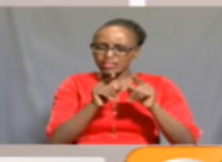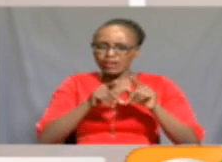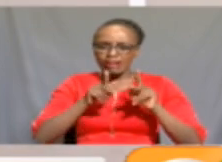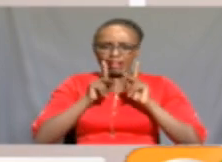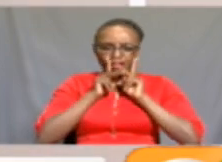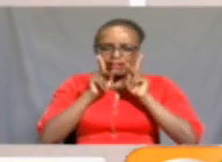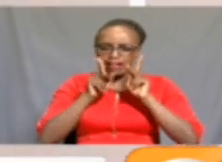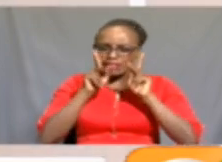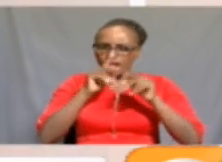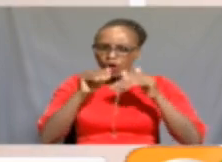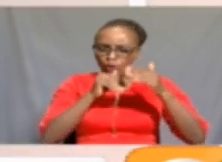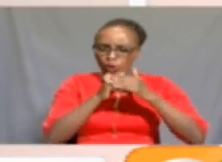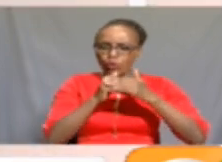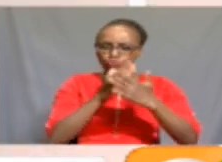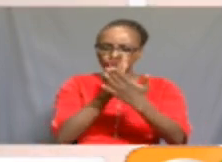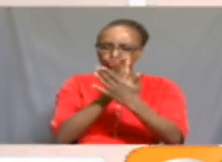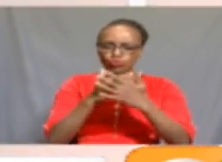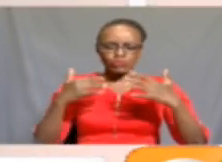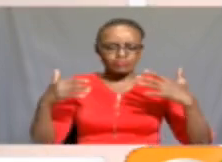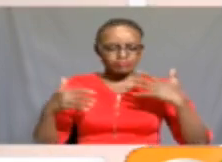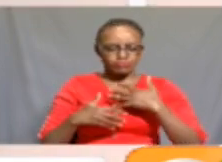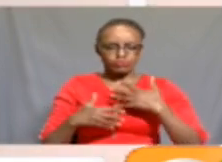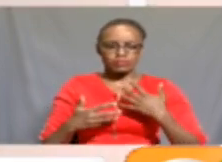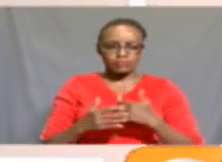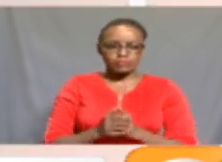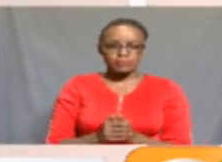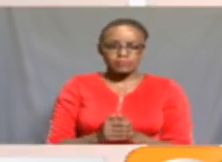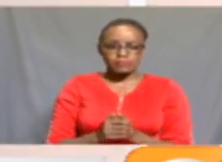and it was really scary.